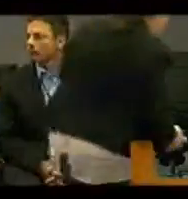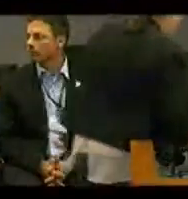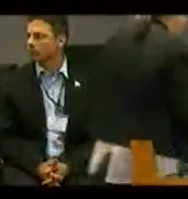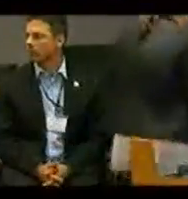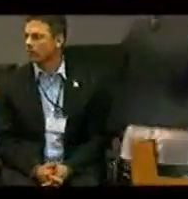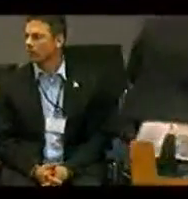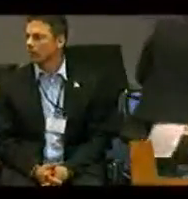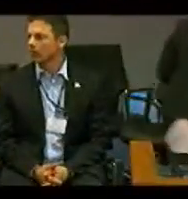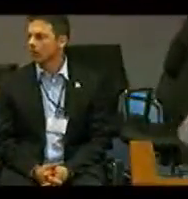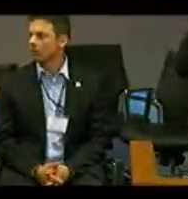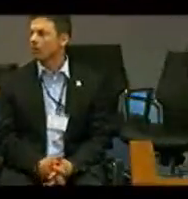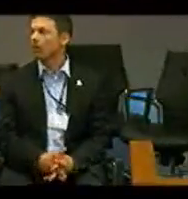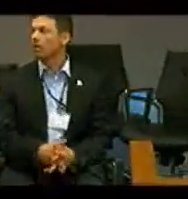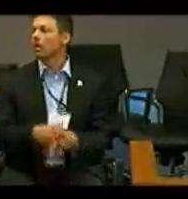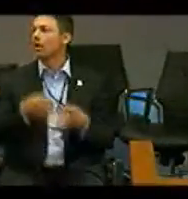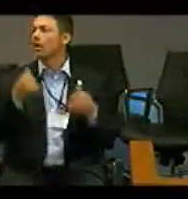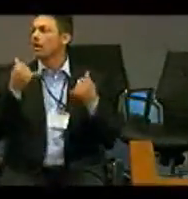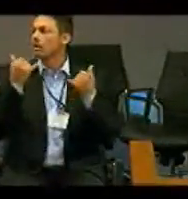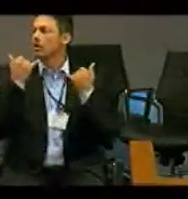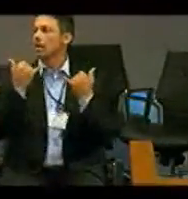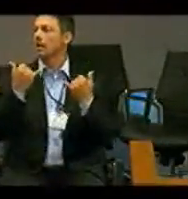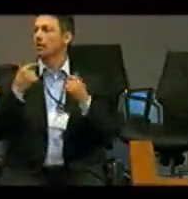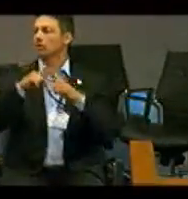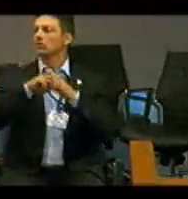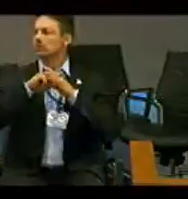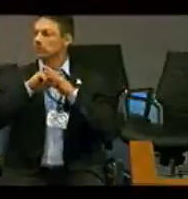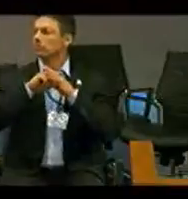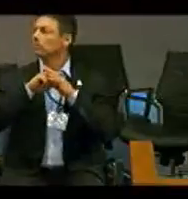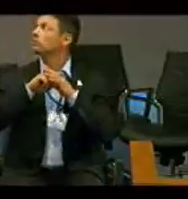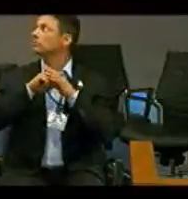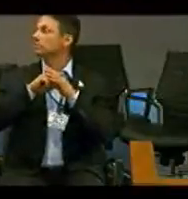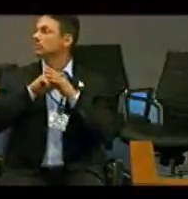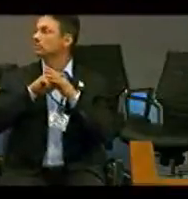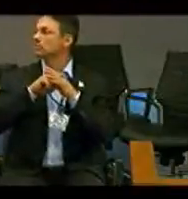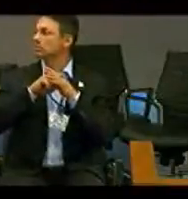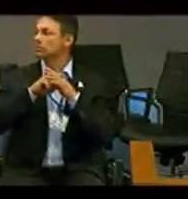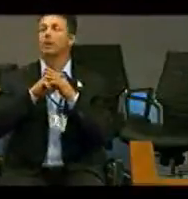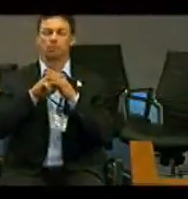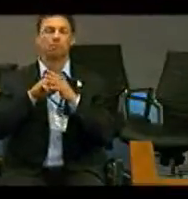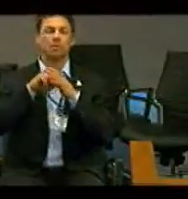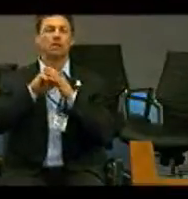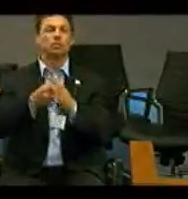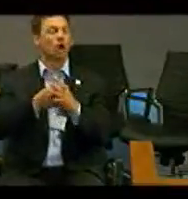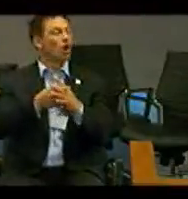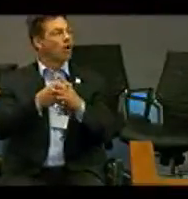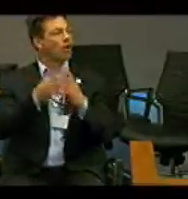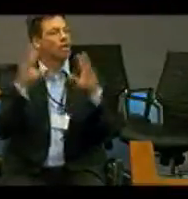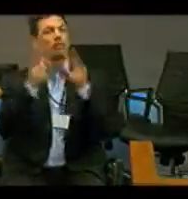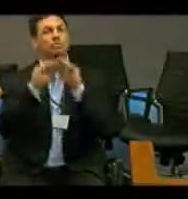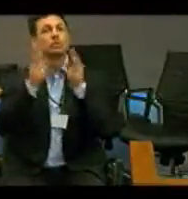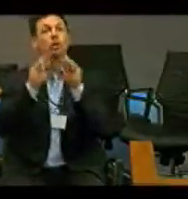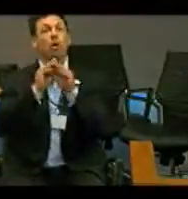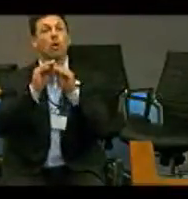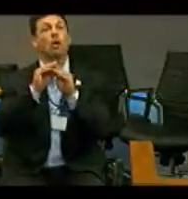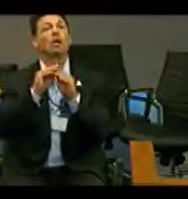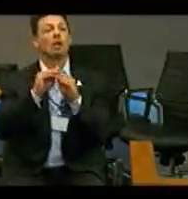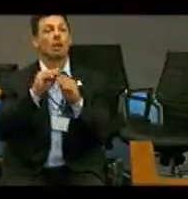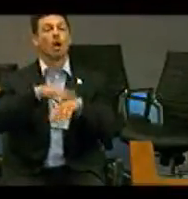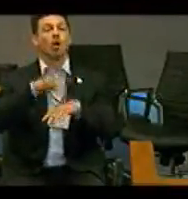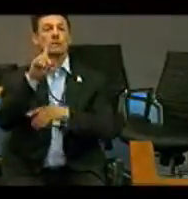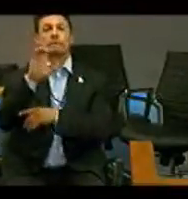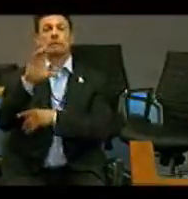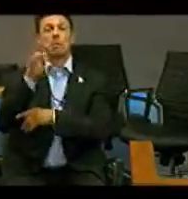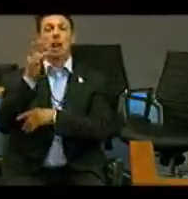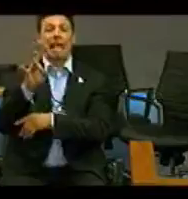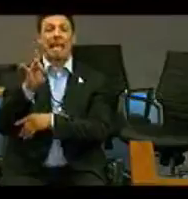I'm going to call us to order at 9 a.m. This briefing of the U.S. Commission on Civil Rights comes to order on December